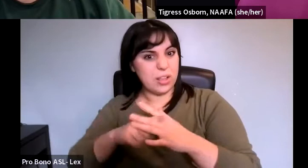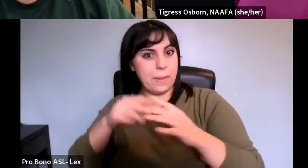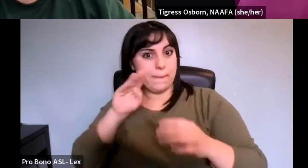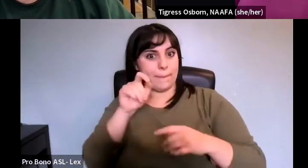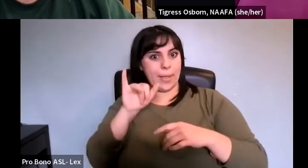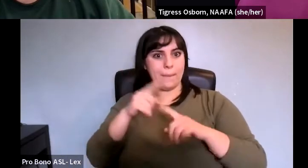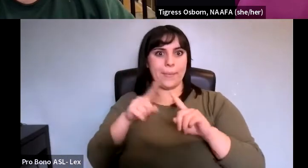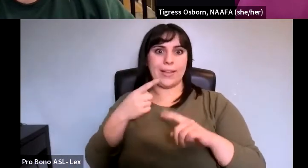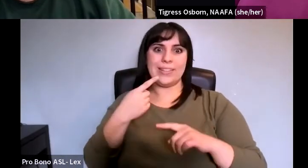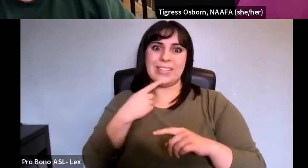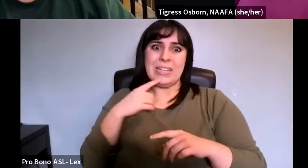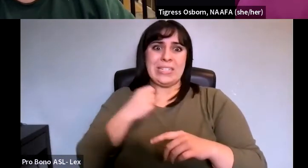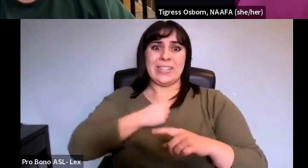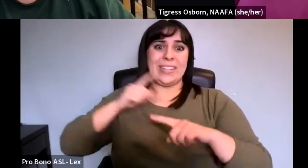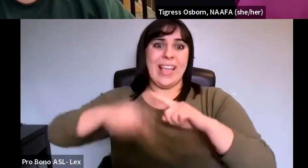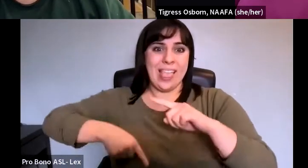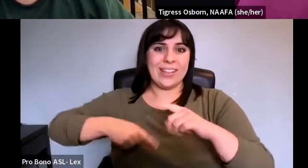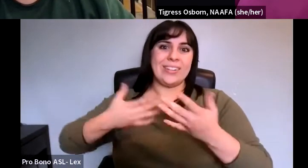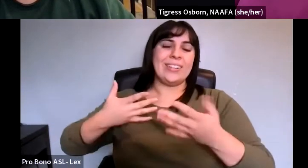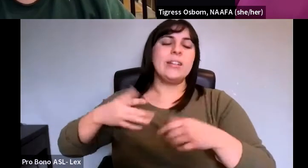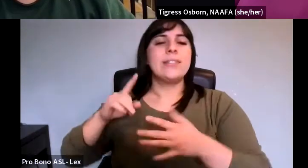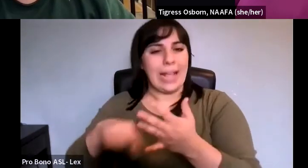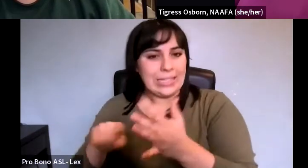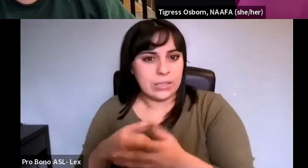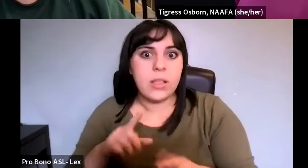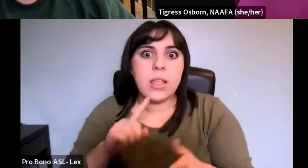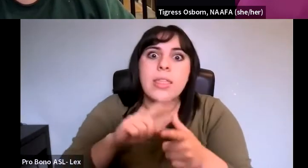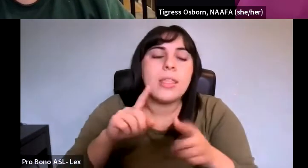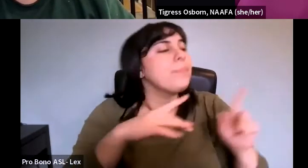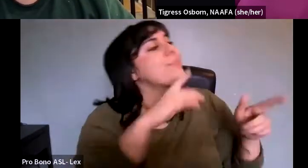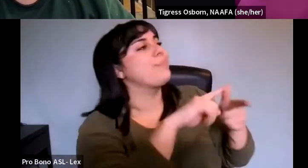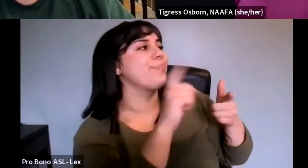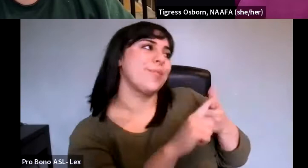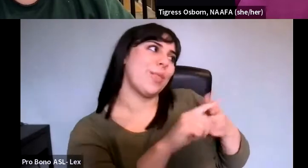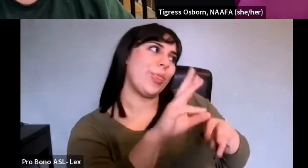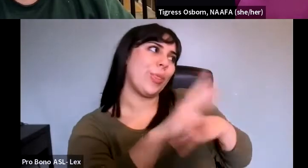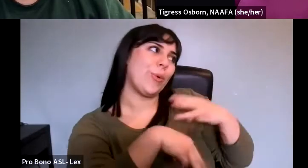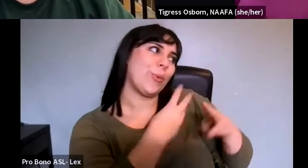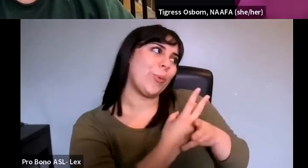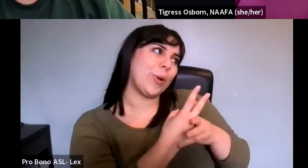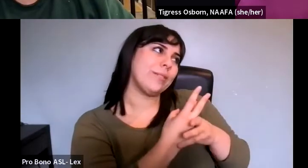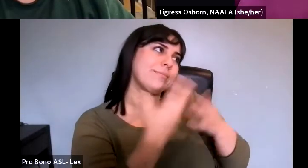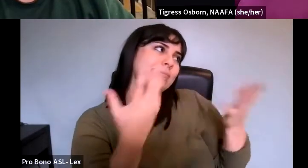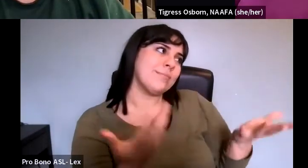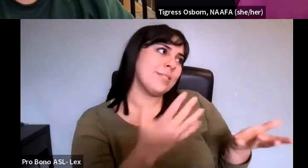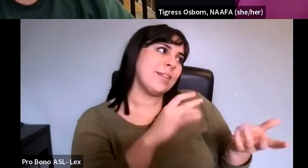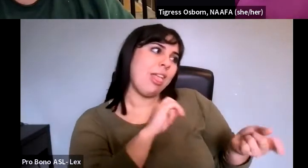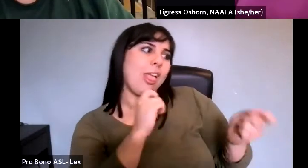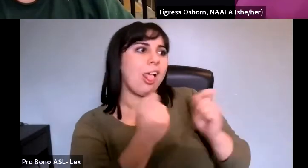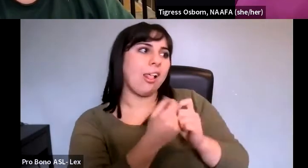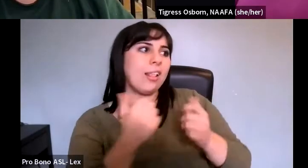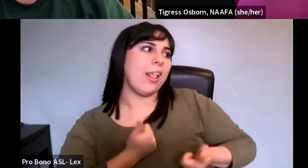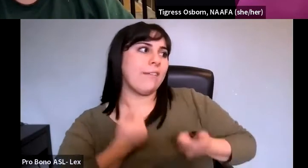blanked you for a year. And then the world did what the world does and our lives did what our lives do. And here we are